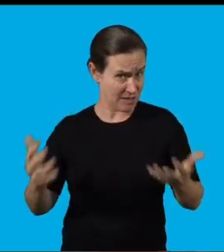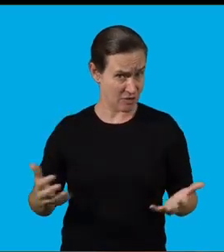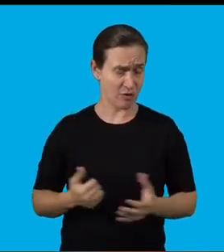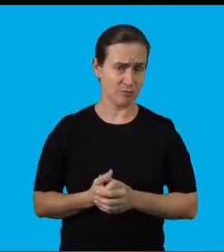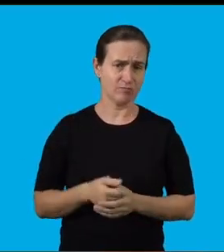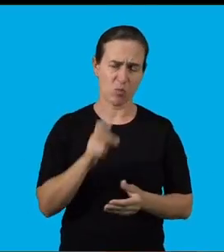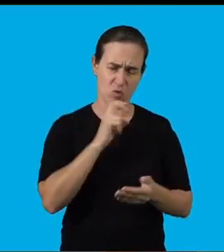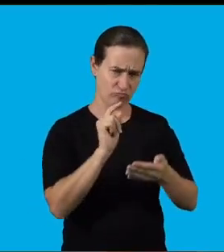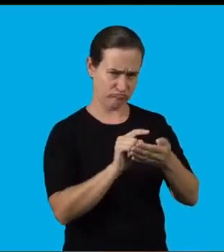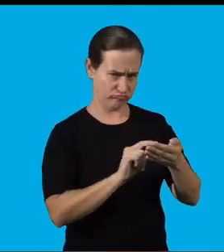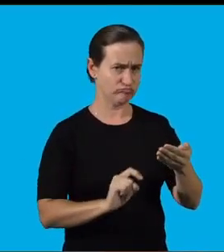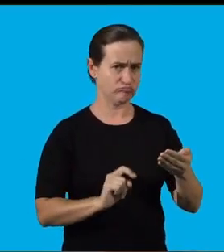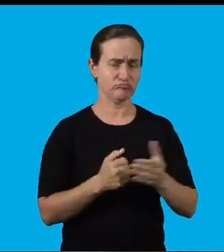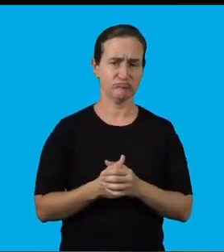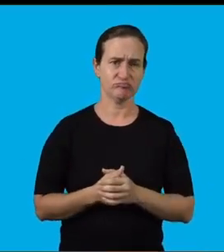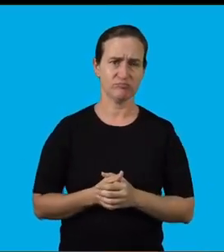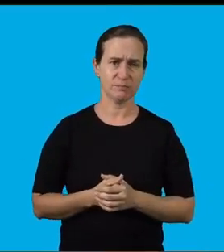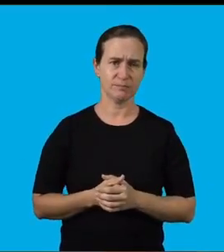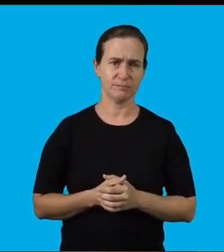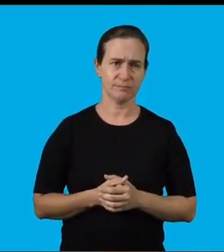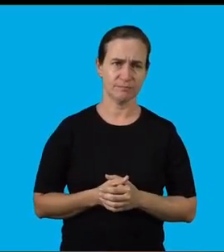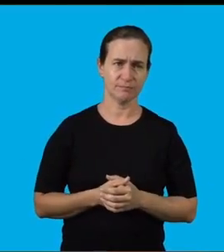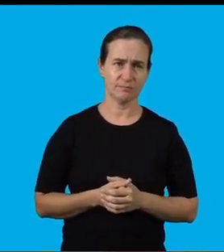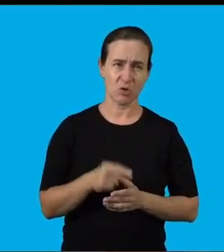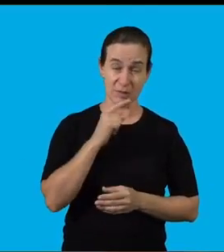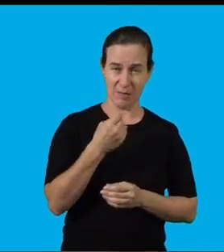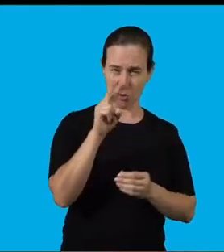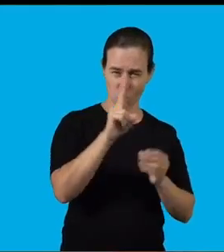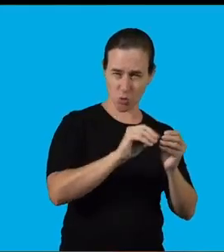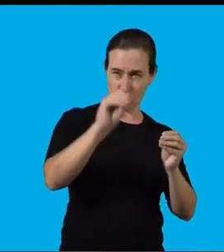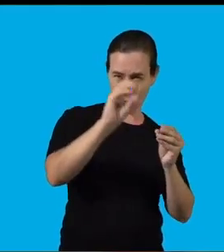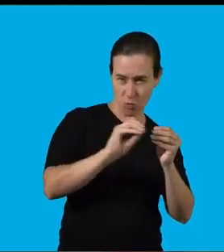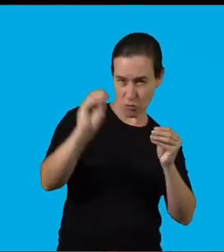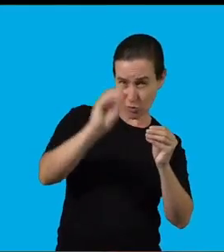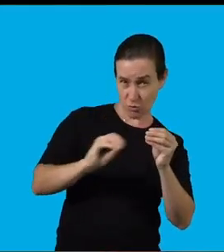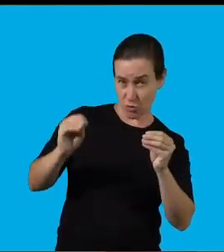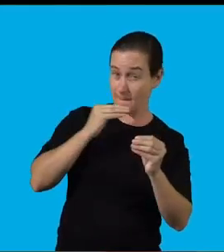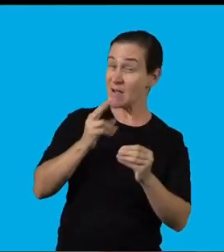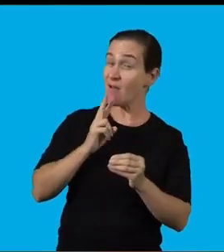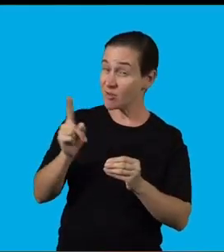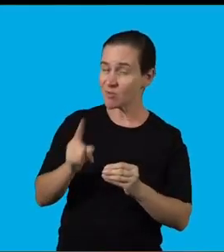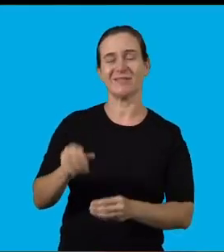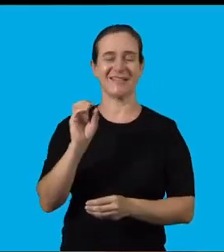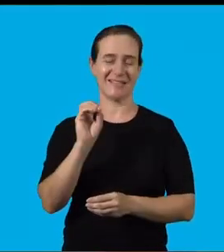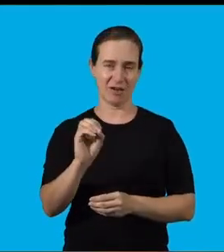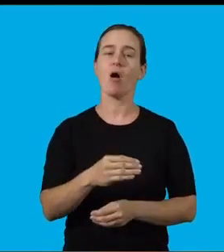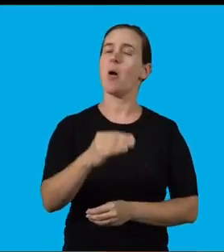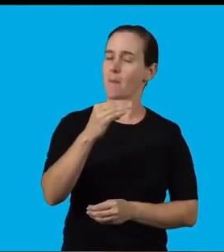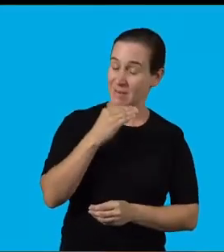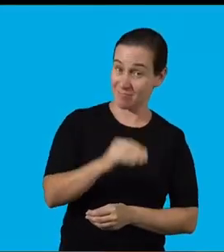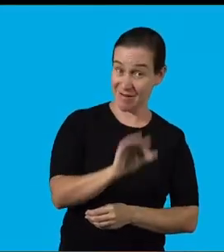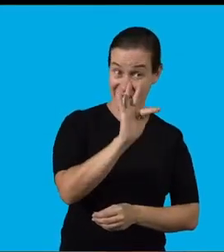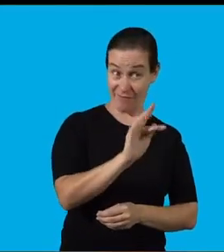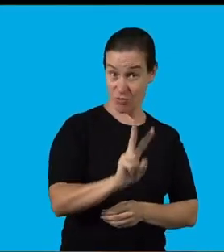when you work this out on your calculator, you will see that this value, your function value, would end up being 0. That